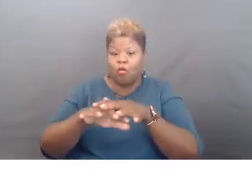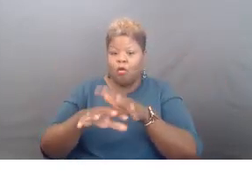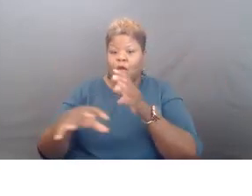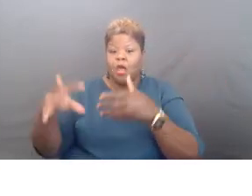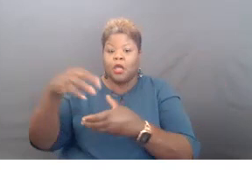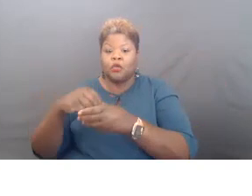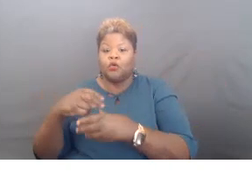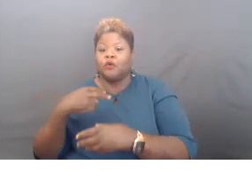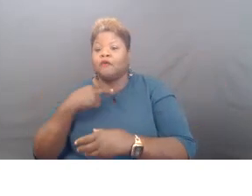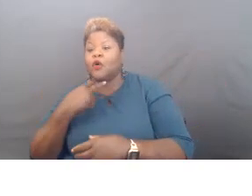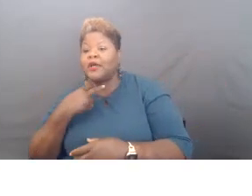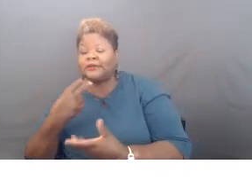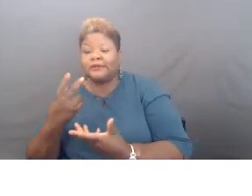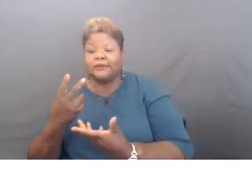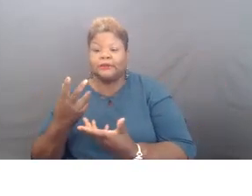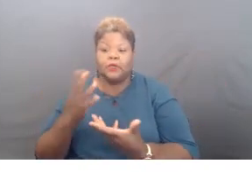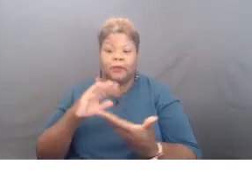and communities.